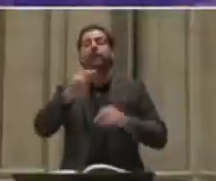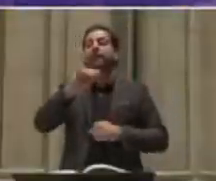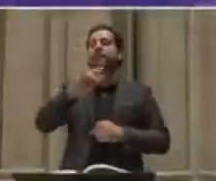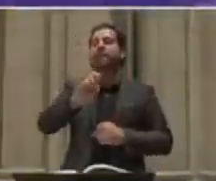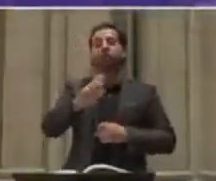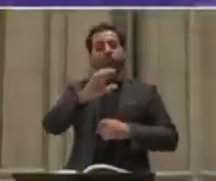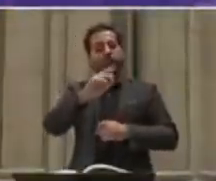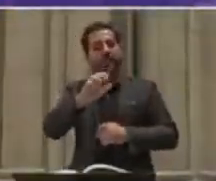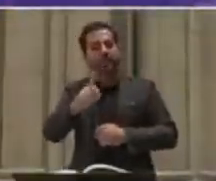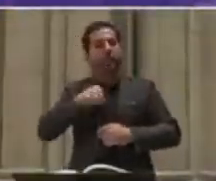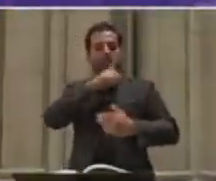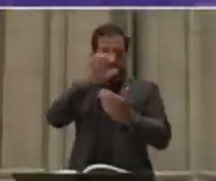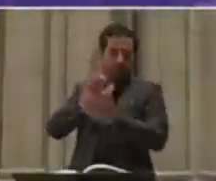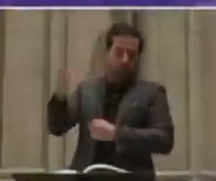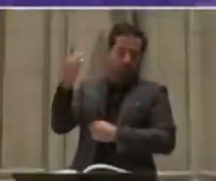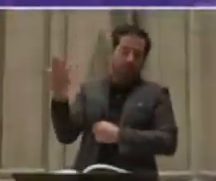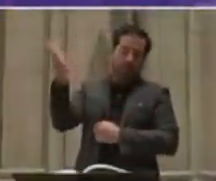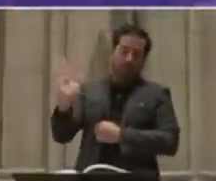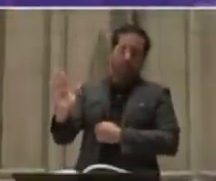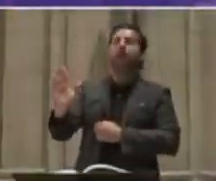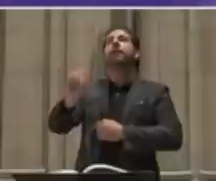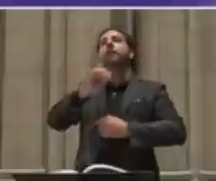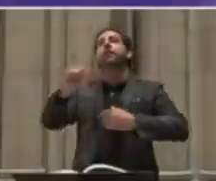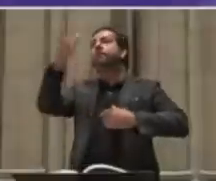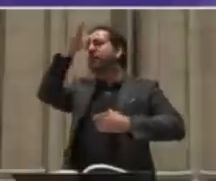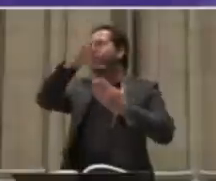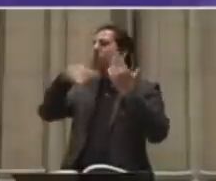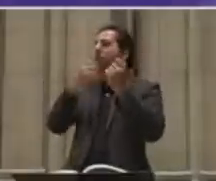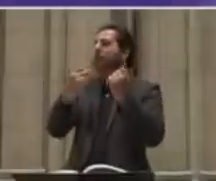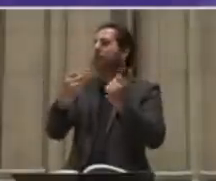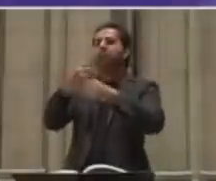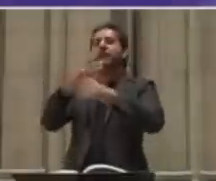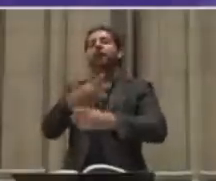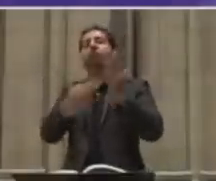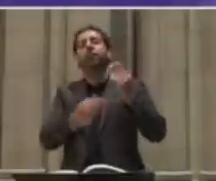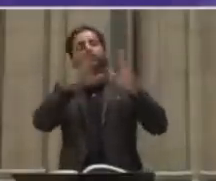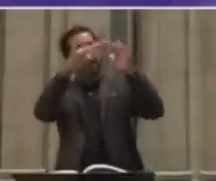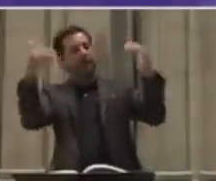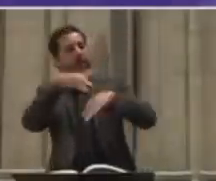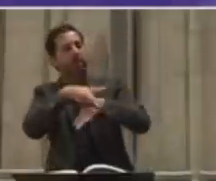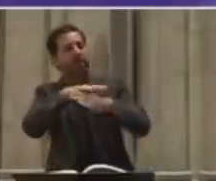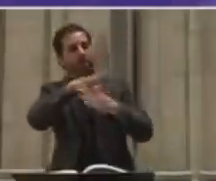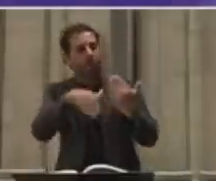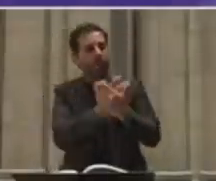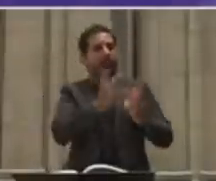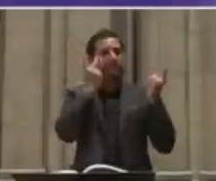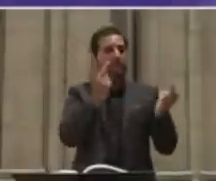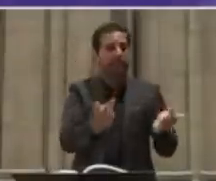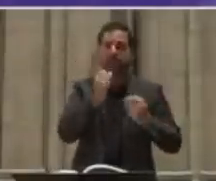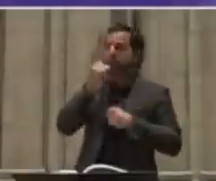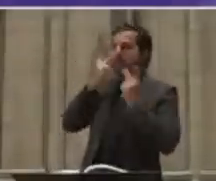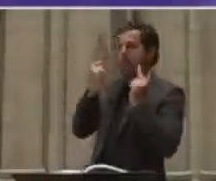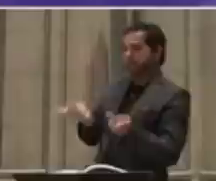We believe in one God, the Father, the Almighty, maker of heaven and earth, of all that is seen